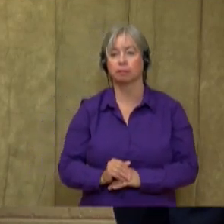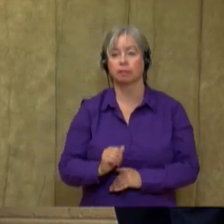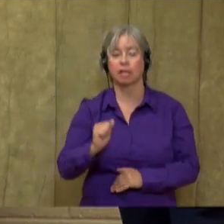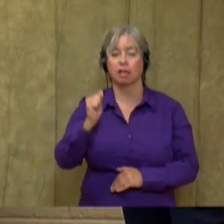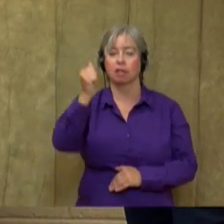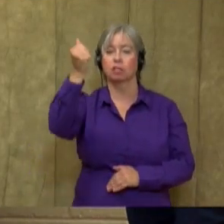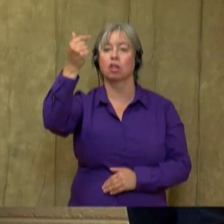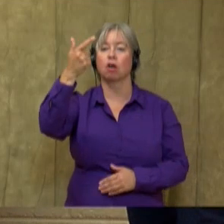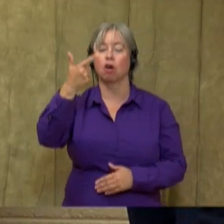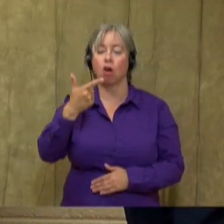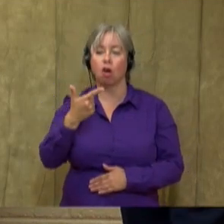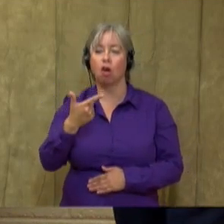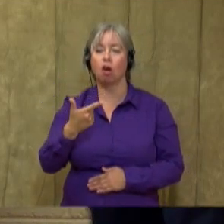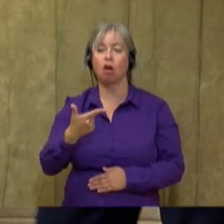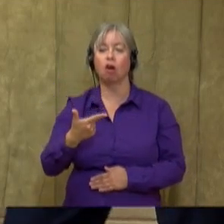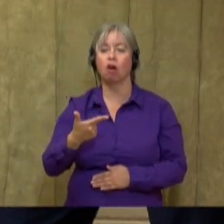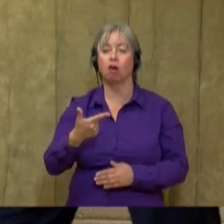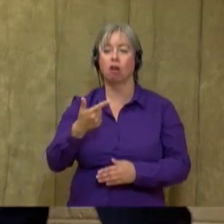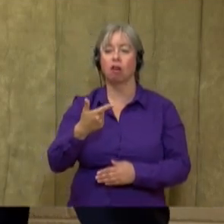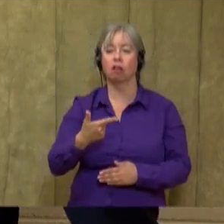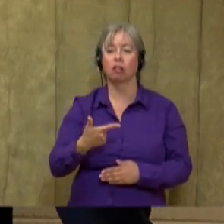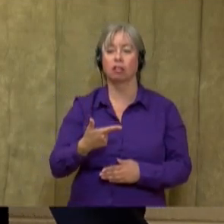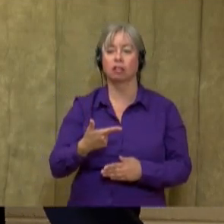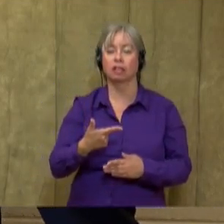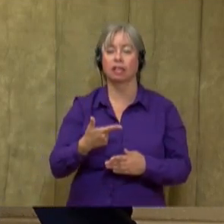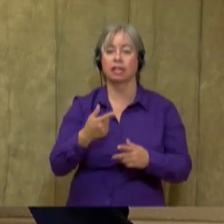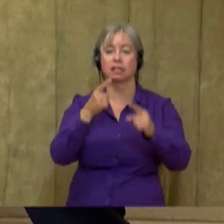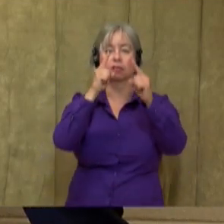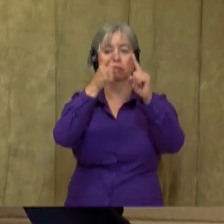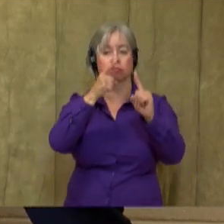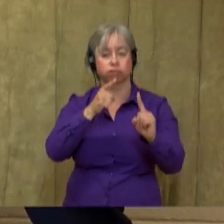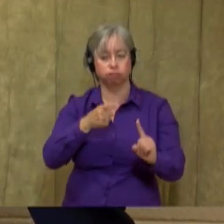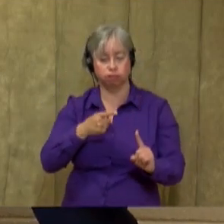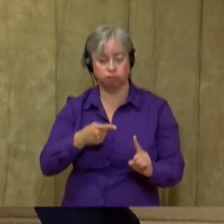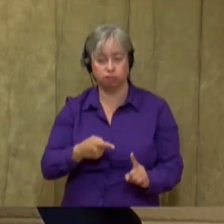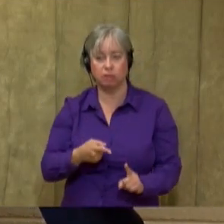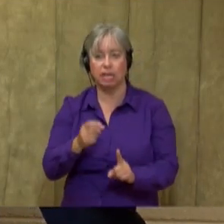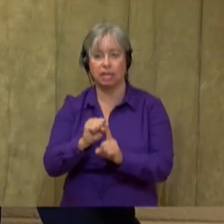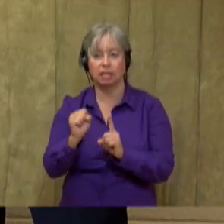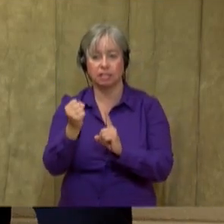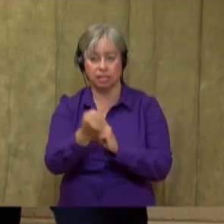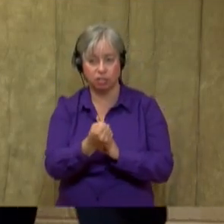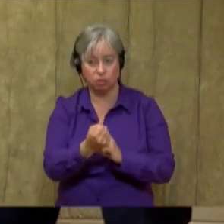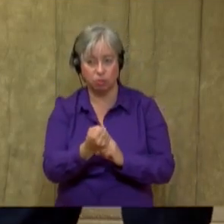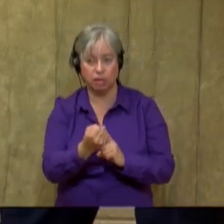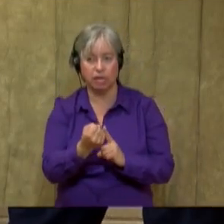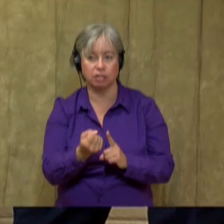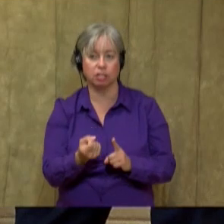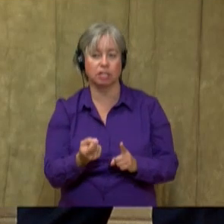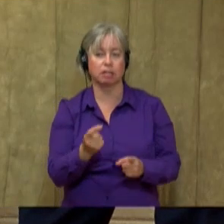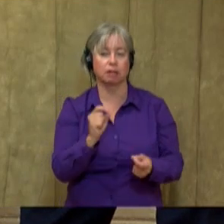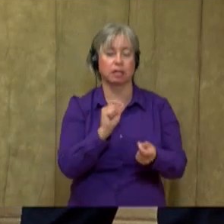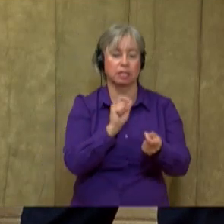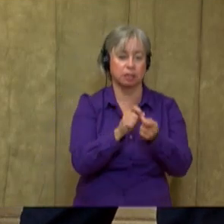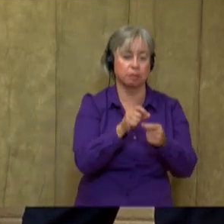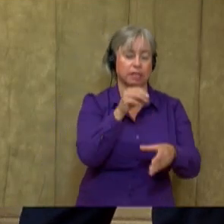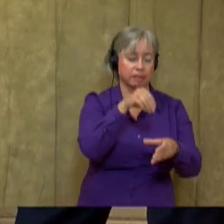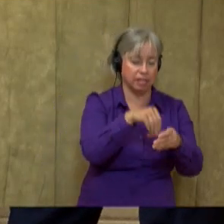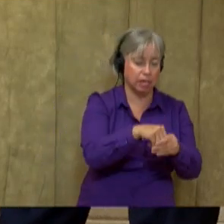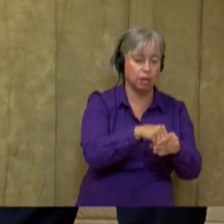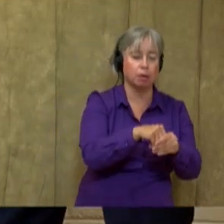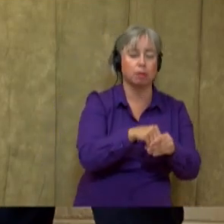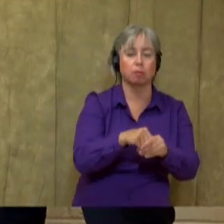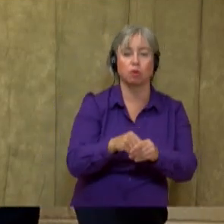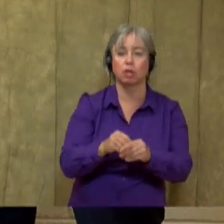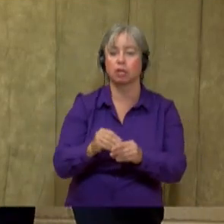of these situations, I want you thinking about how we're given a specific input and we expect a certain thing to come out.